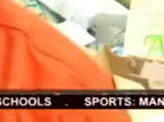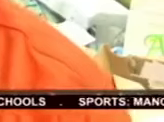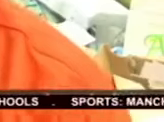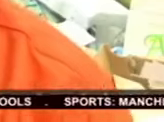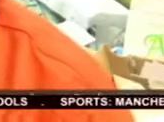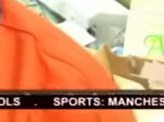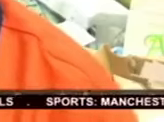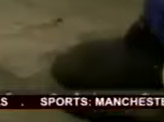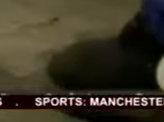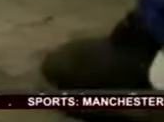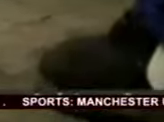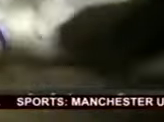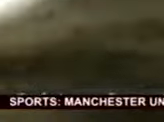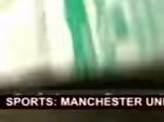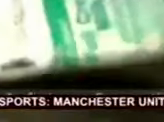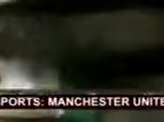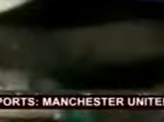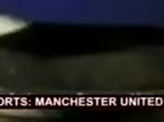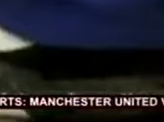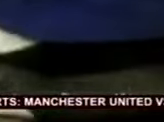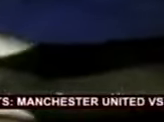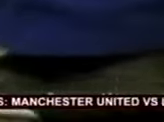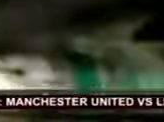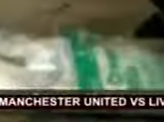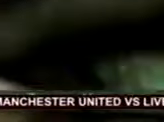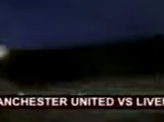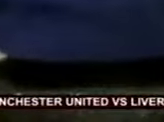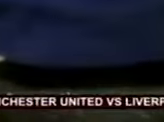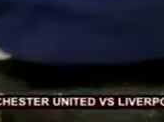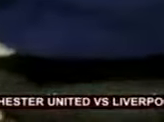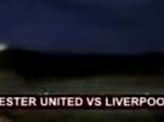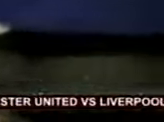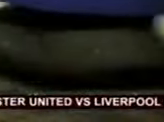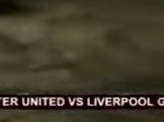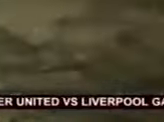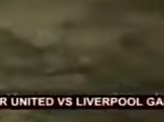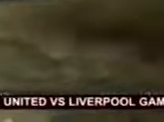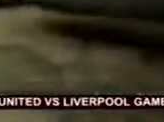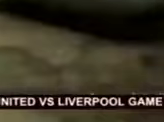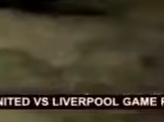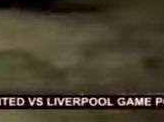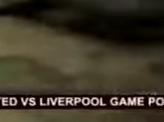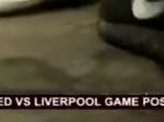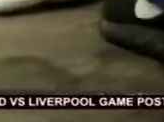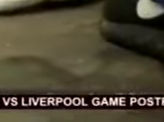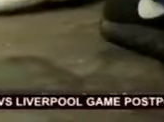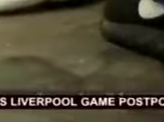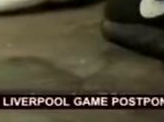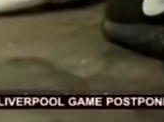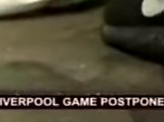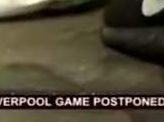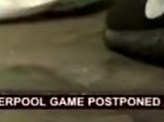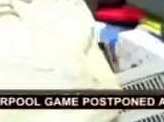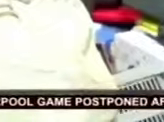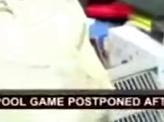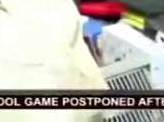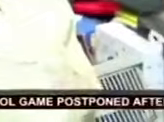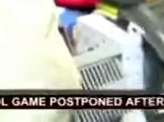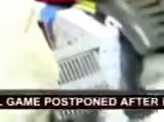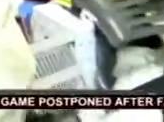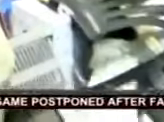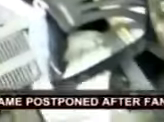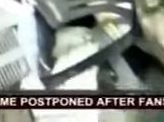nyim busol nailon ti ise mone ke no wala ke yele mande ni e tinya wala ni e fay sa murindi no ka de da masu